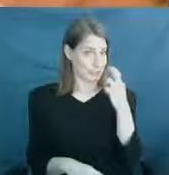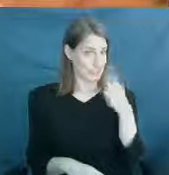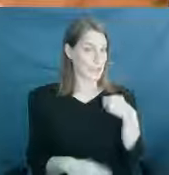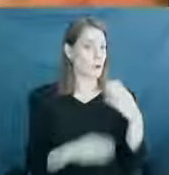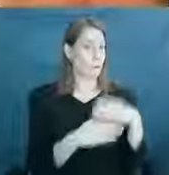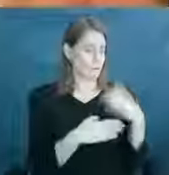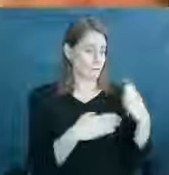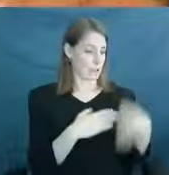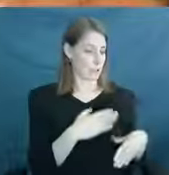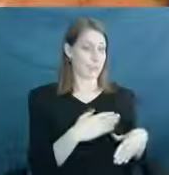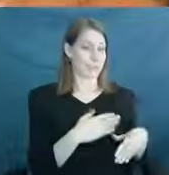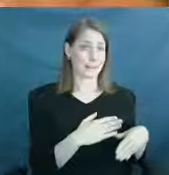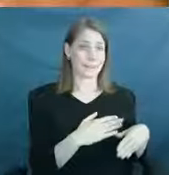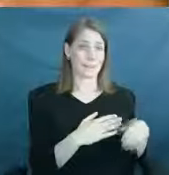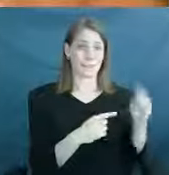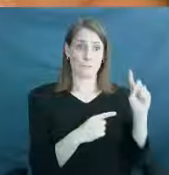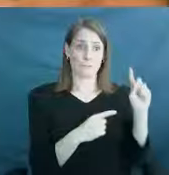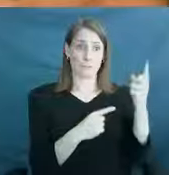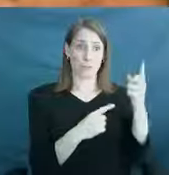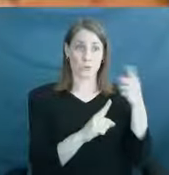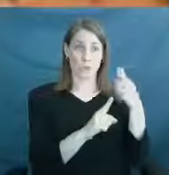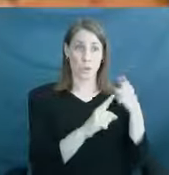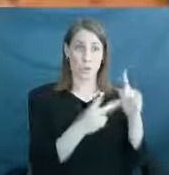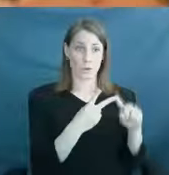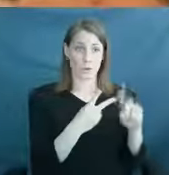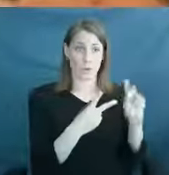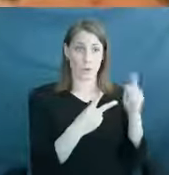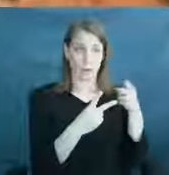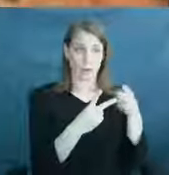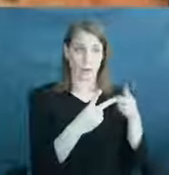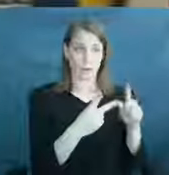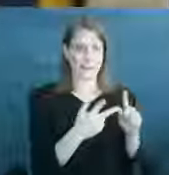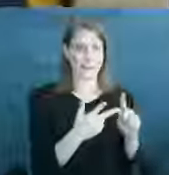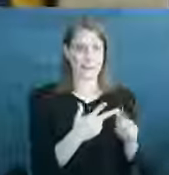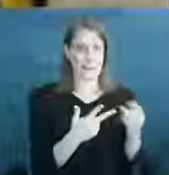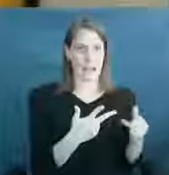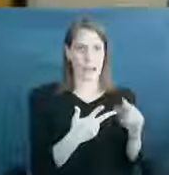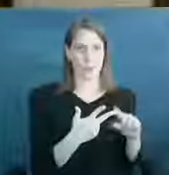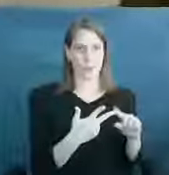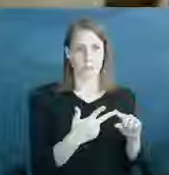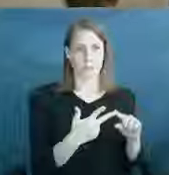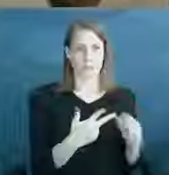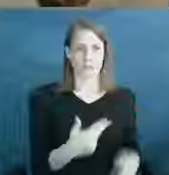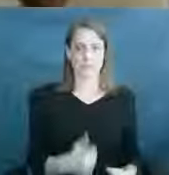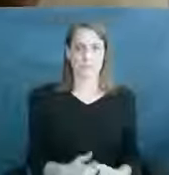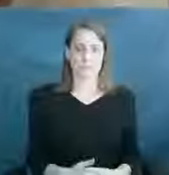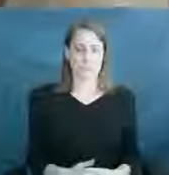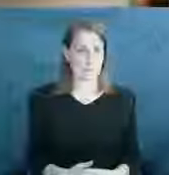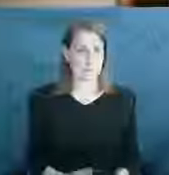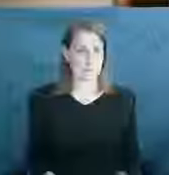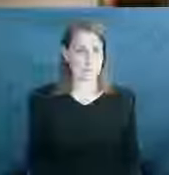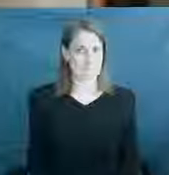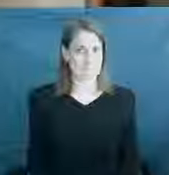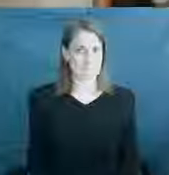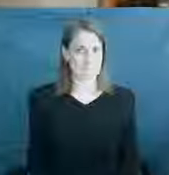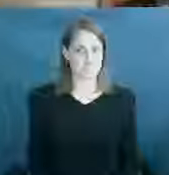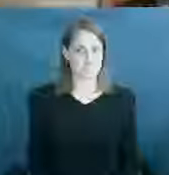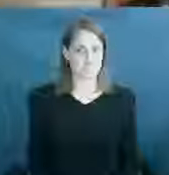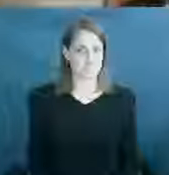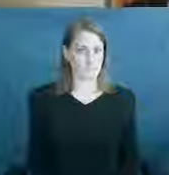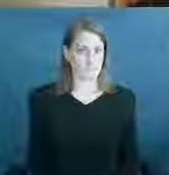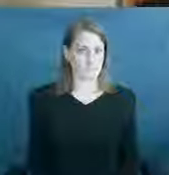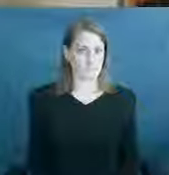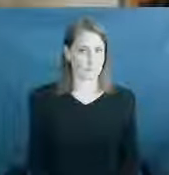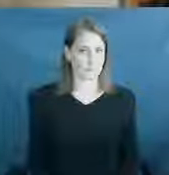them and say, OK, guys, I need your attention. And the reason I need your attention is we've completed Objective 1 and Objective 2, and we're in the